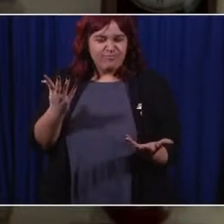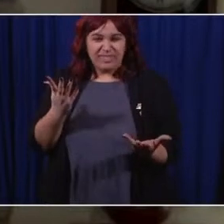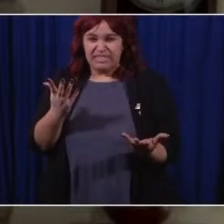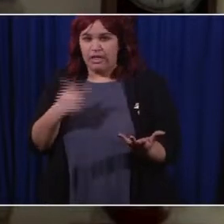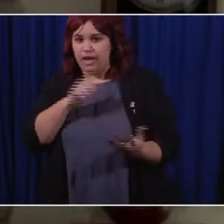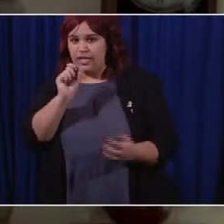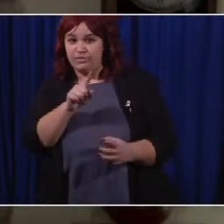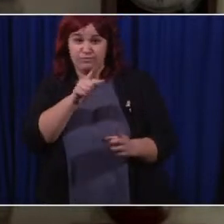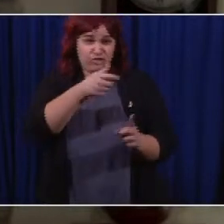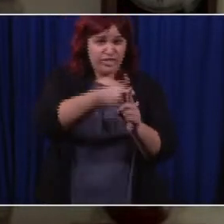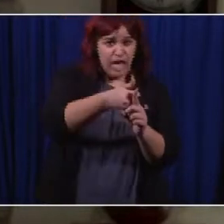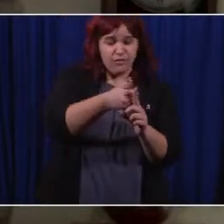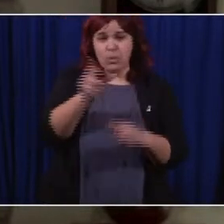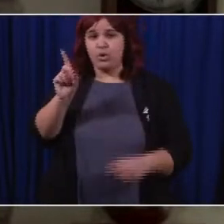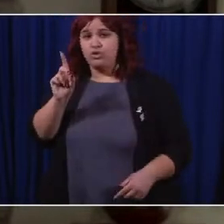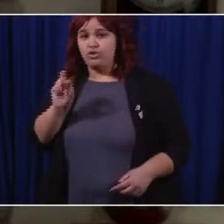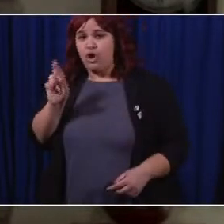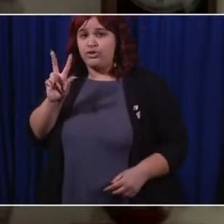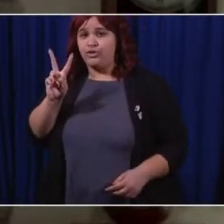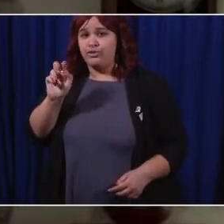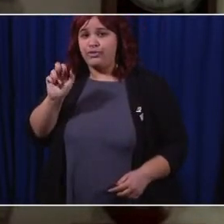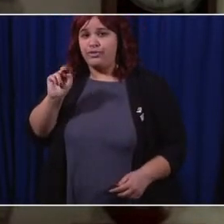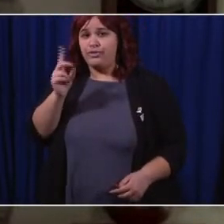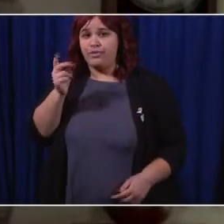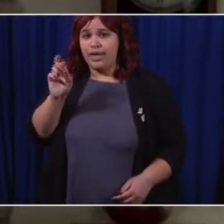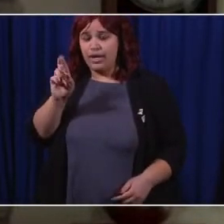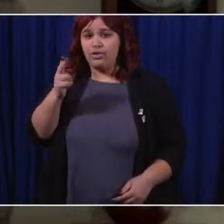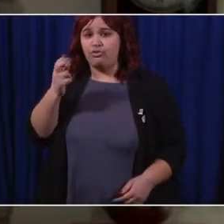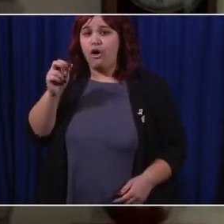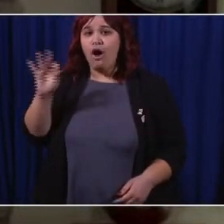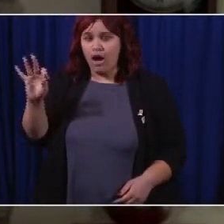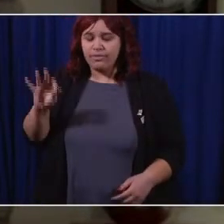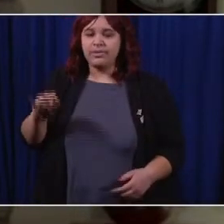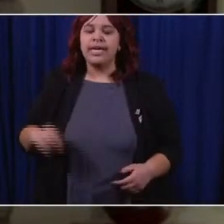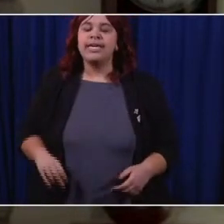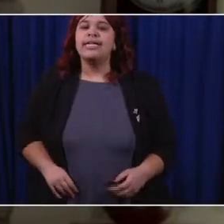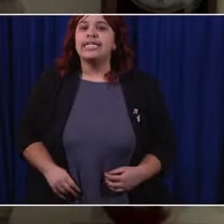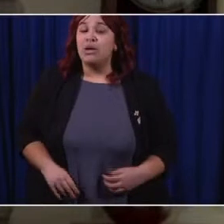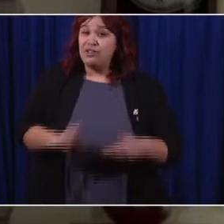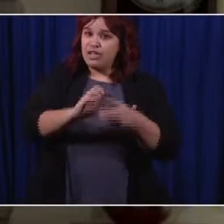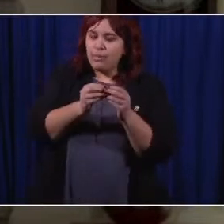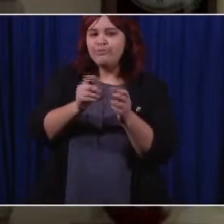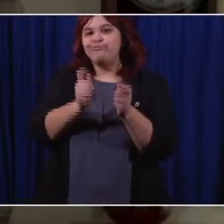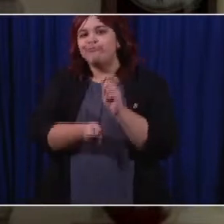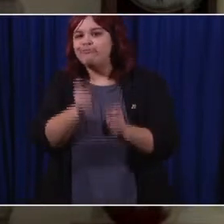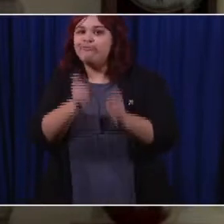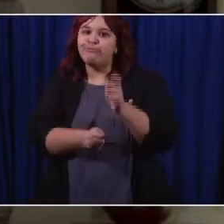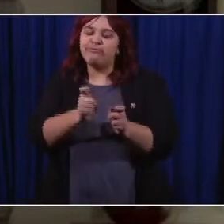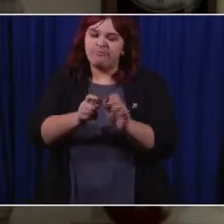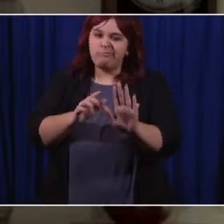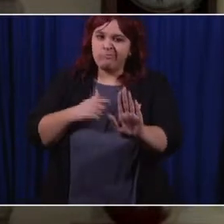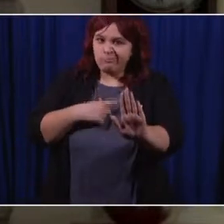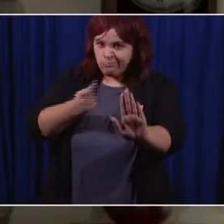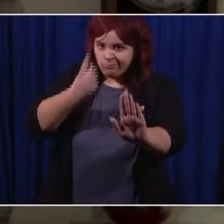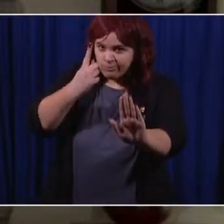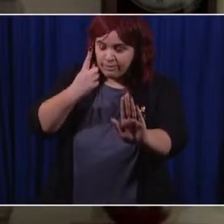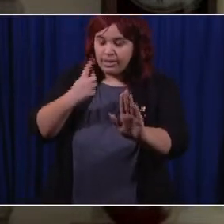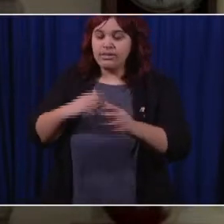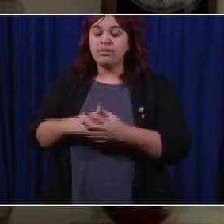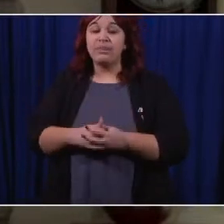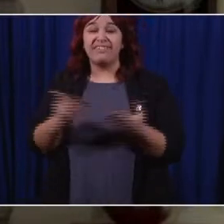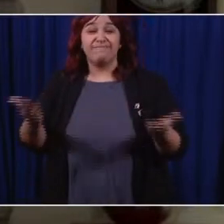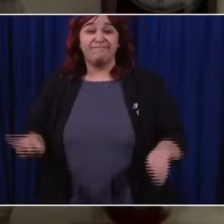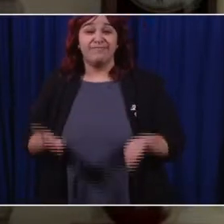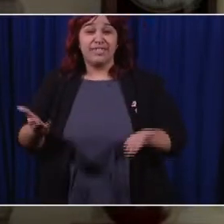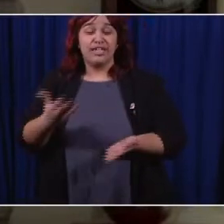Dr. Vanderhoff if he's still on the call. I understand these numbers are changing, but when you look at the pace of vaccination in